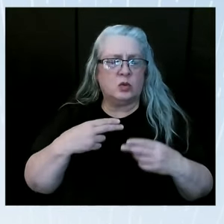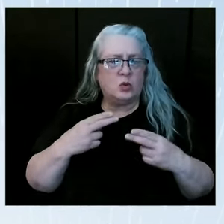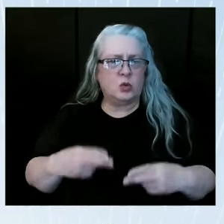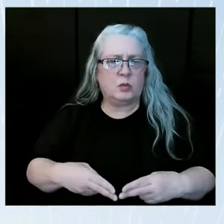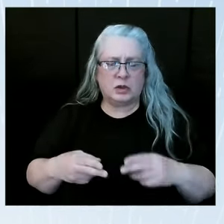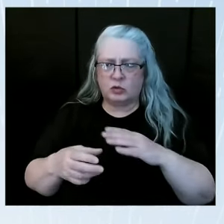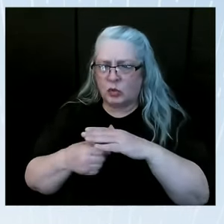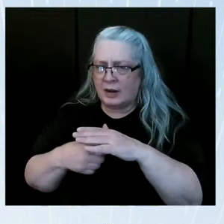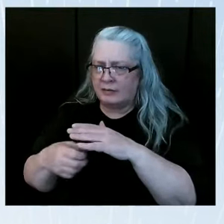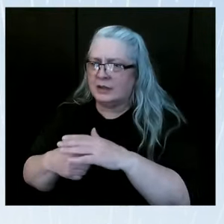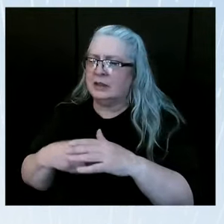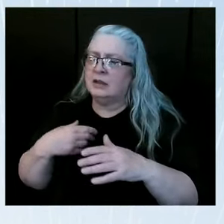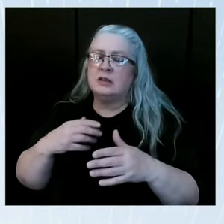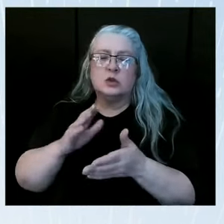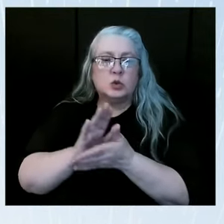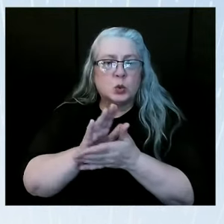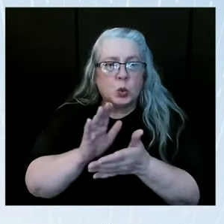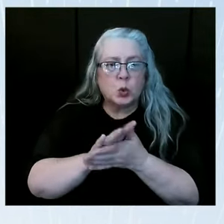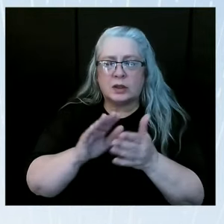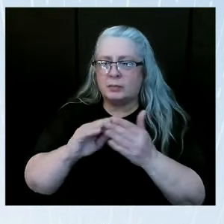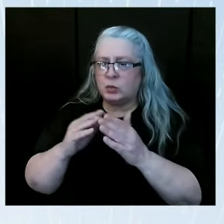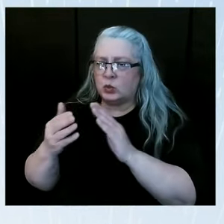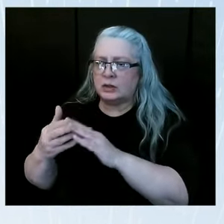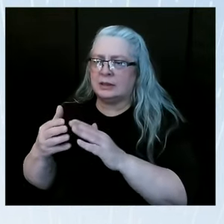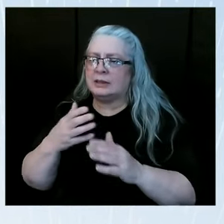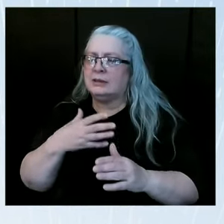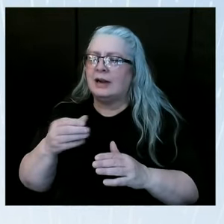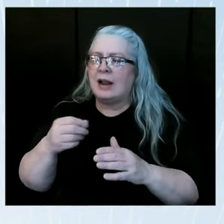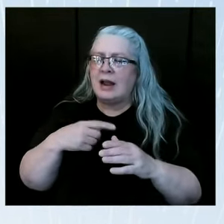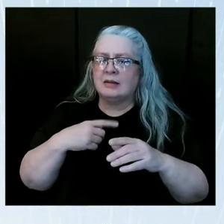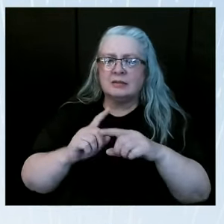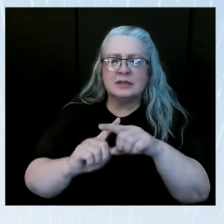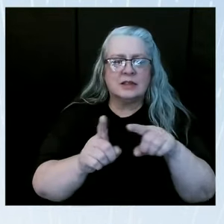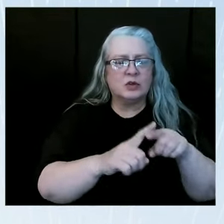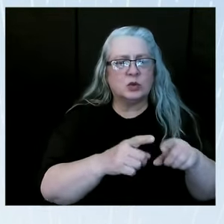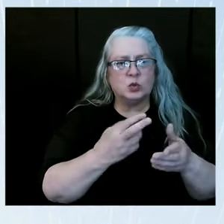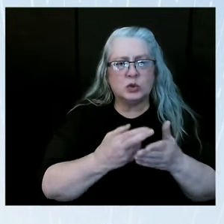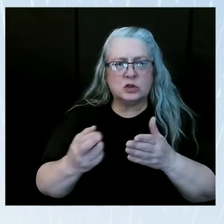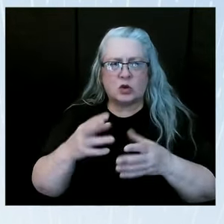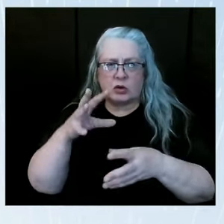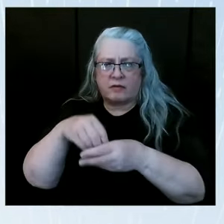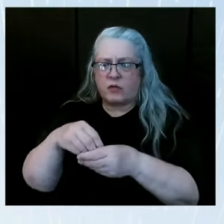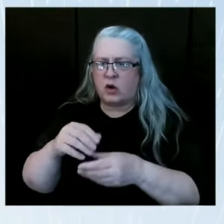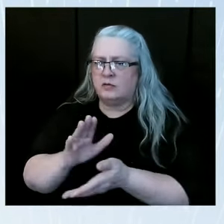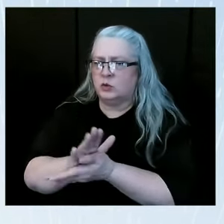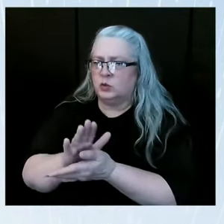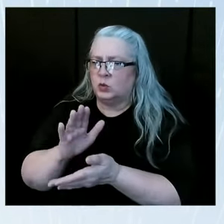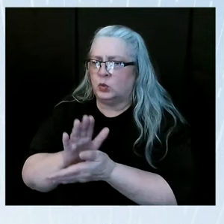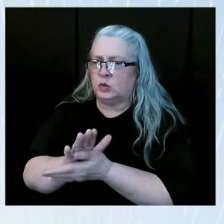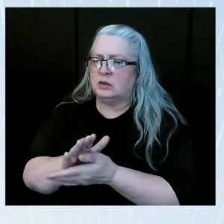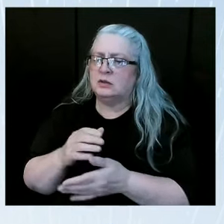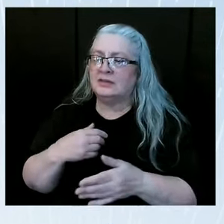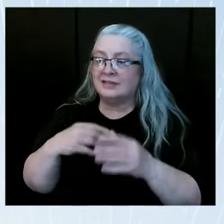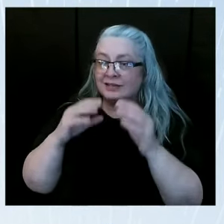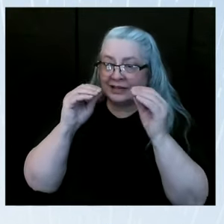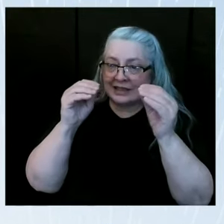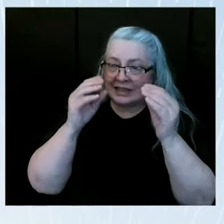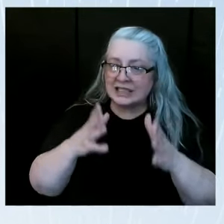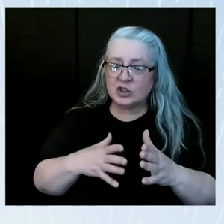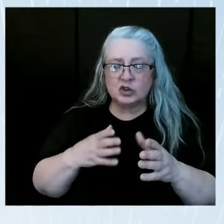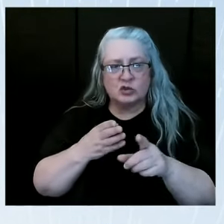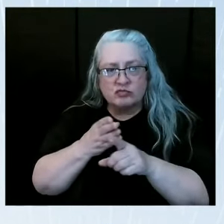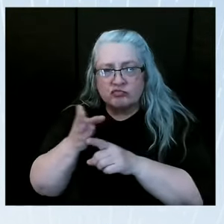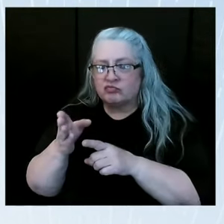resources for the administrators that are in our schools, the teachers, the specialized instructional support personnel that work directly with students,